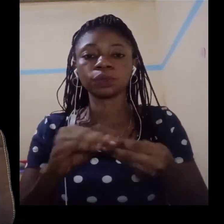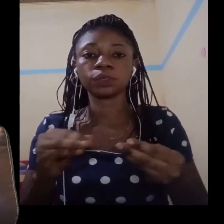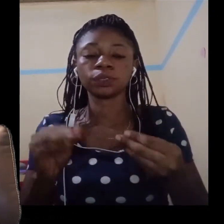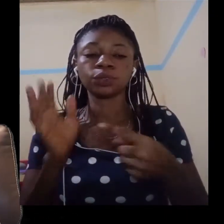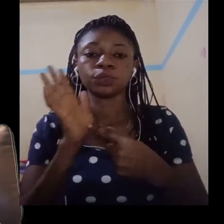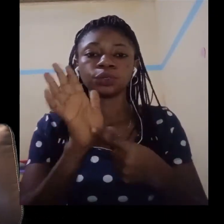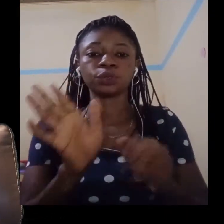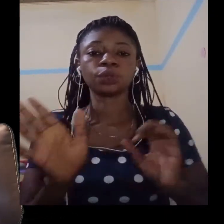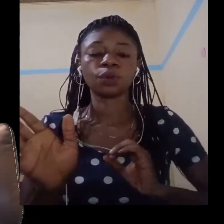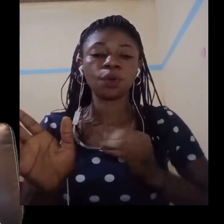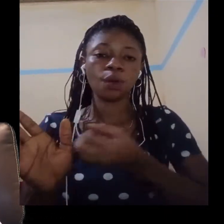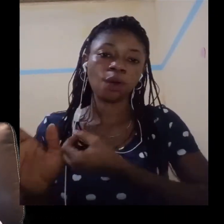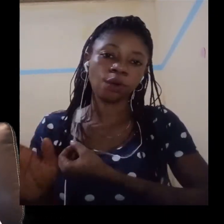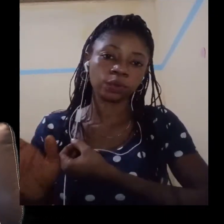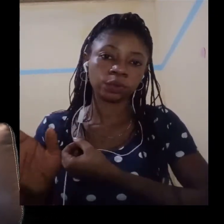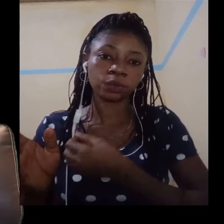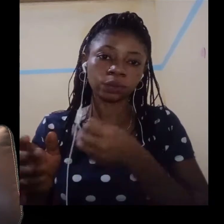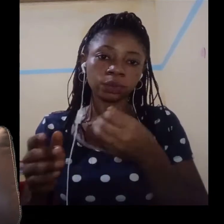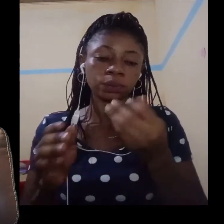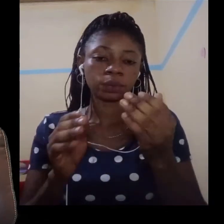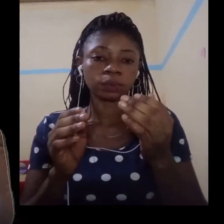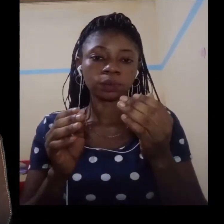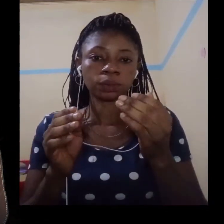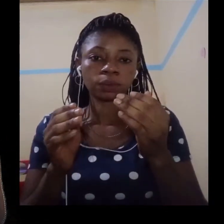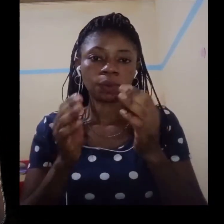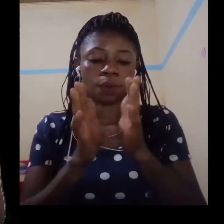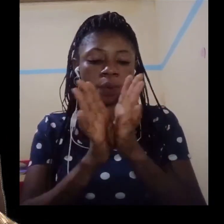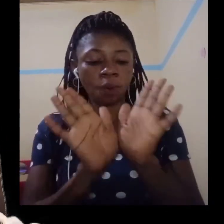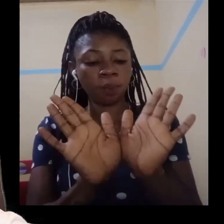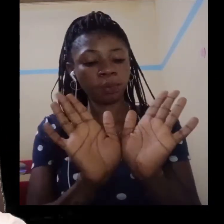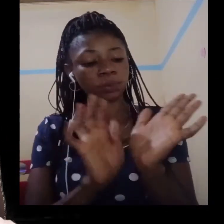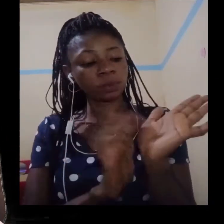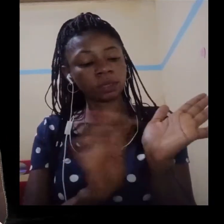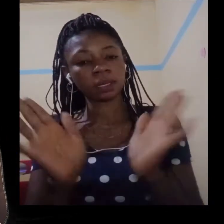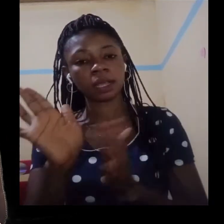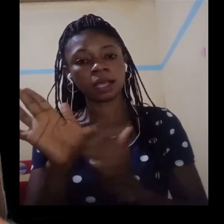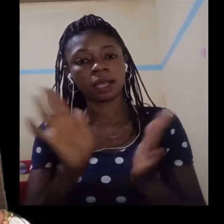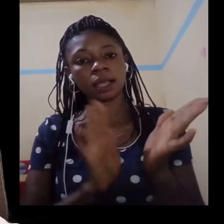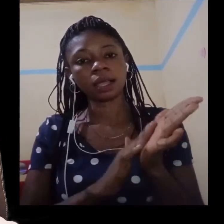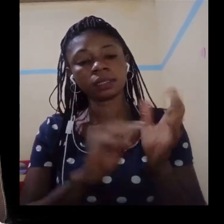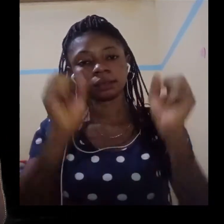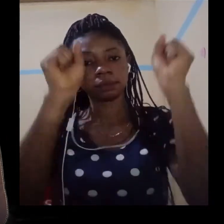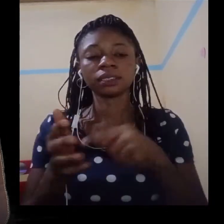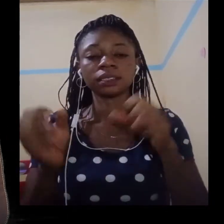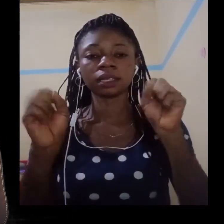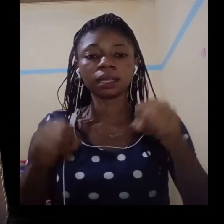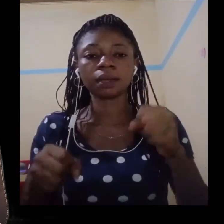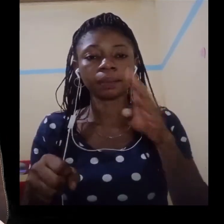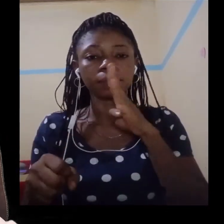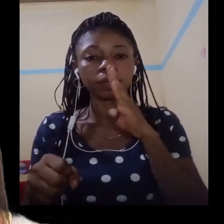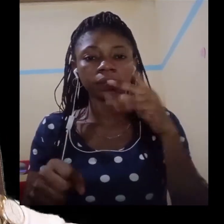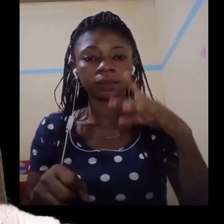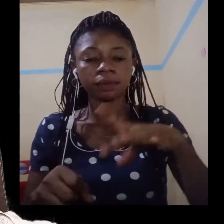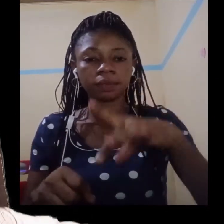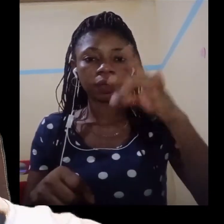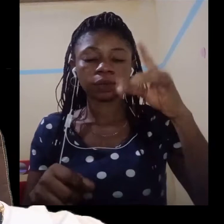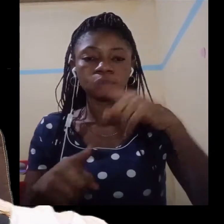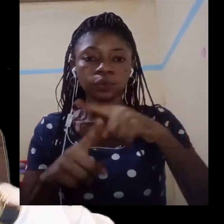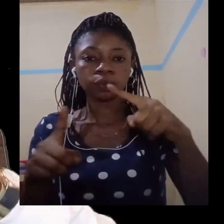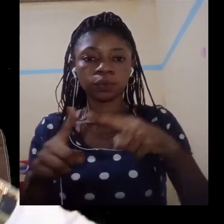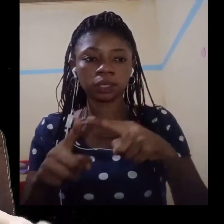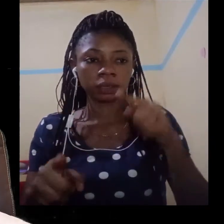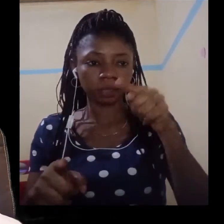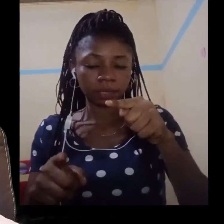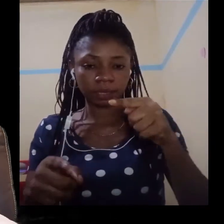And this can be found when she signed born, was born. And this